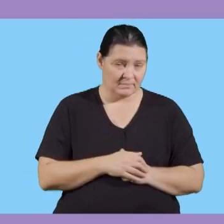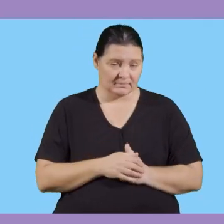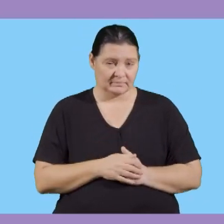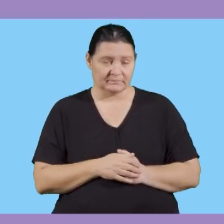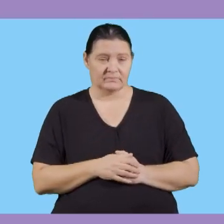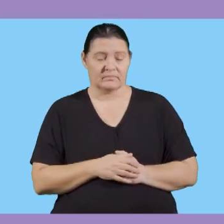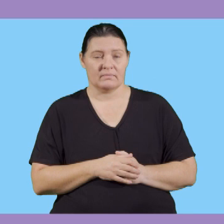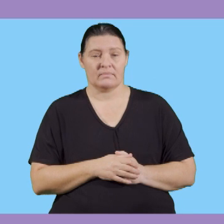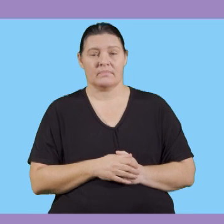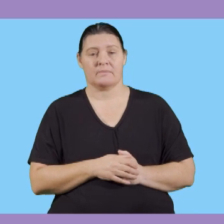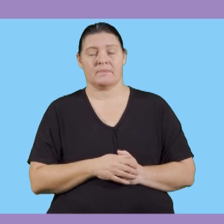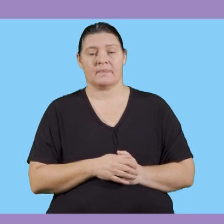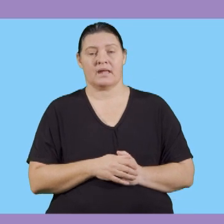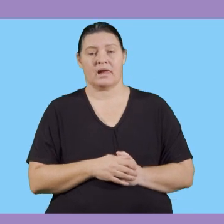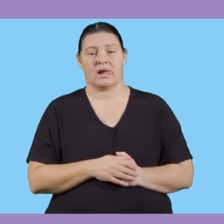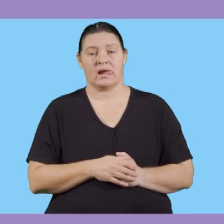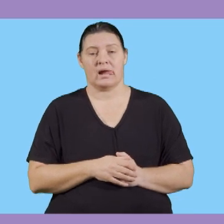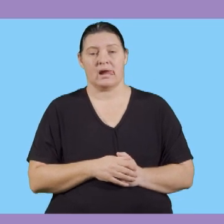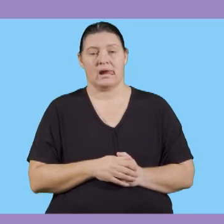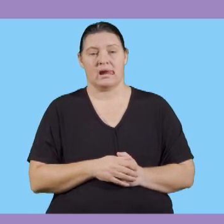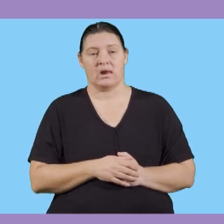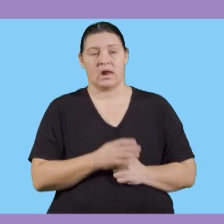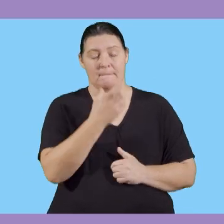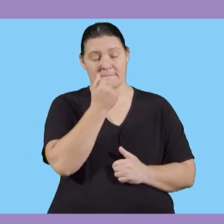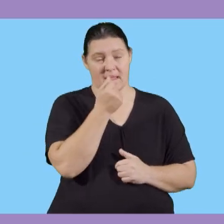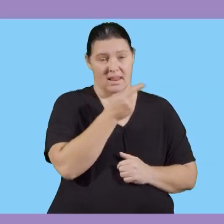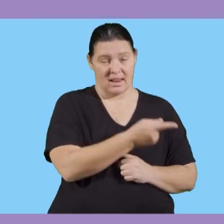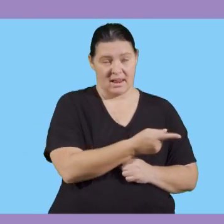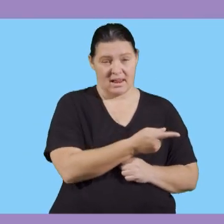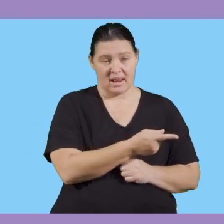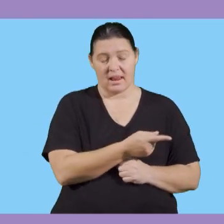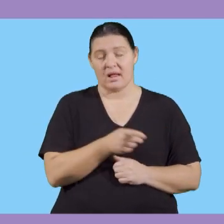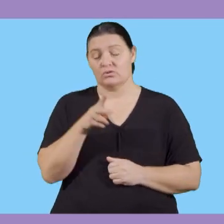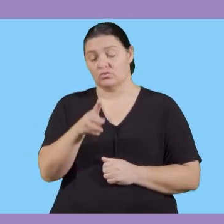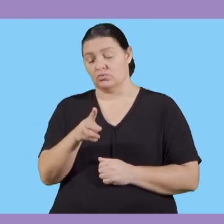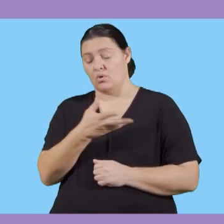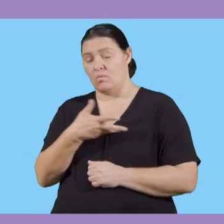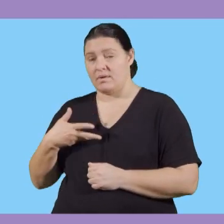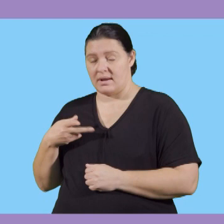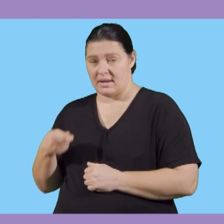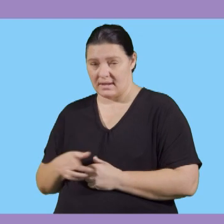are. So this is males is to